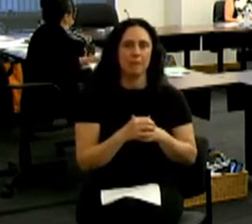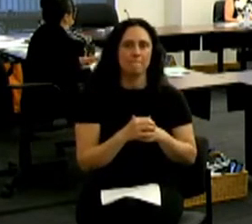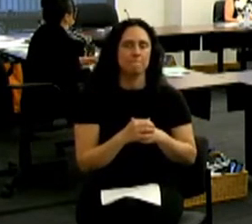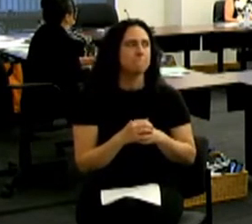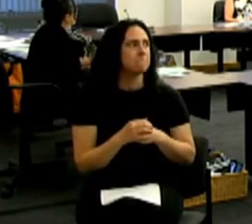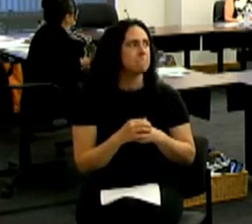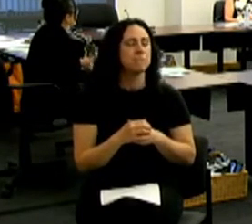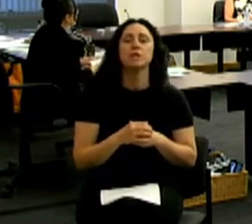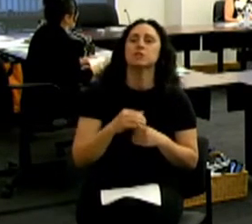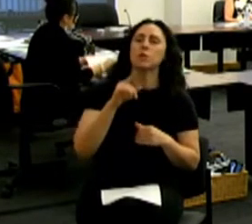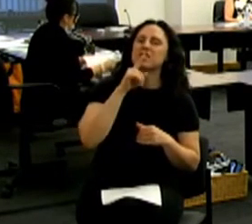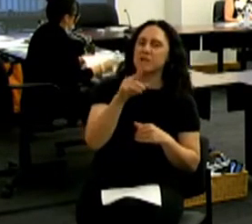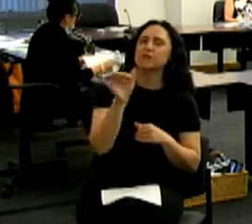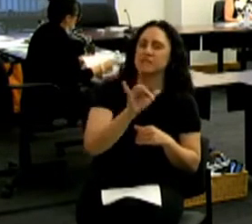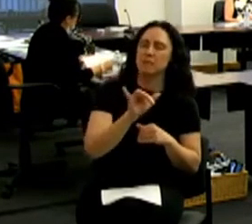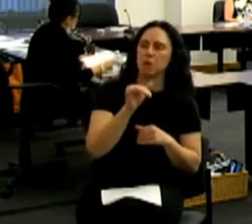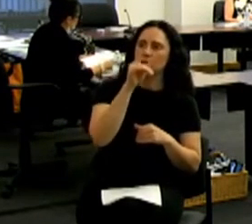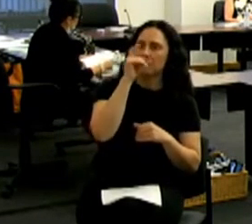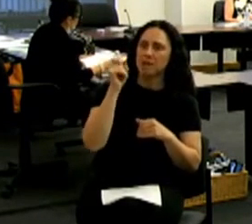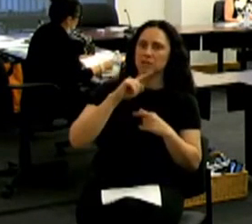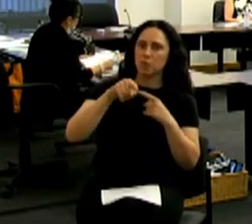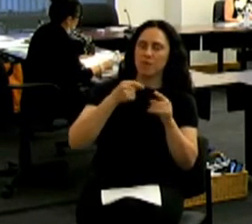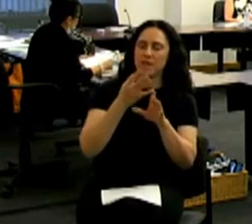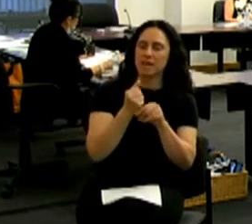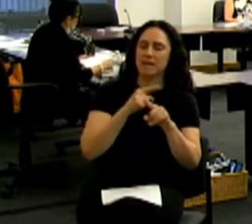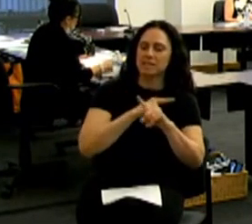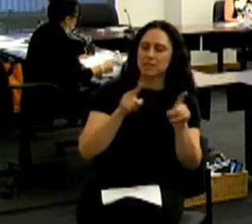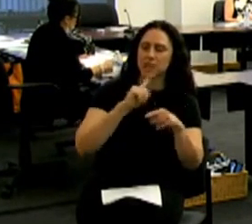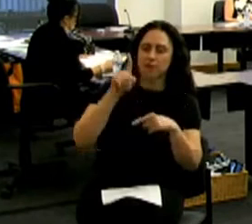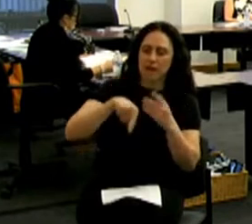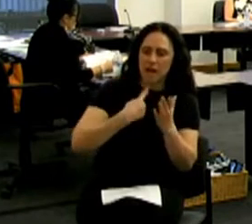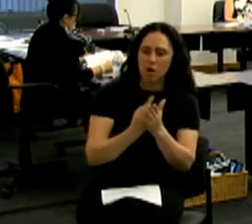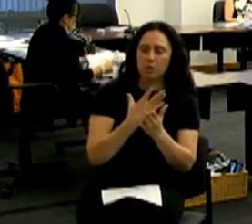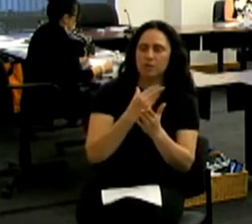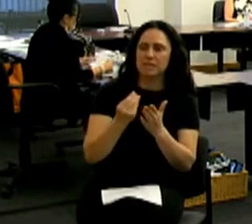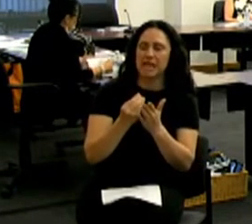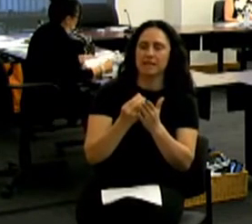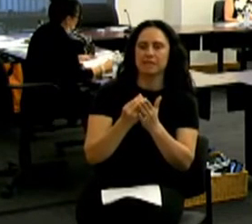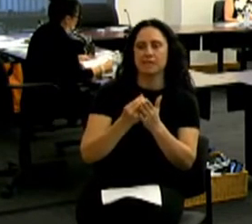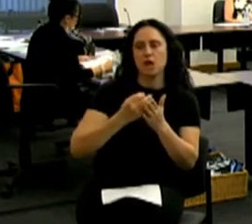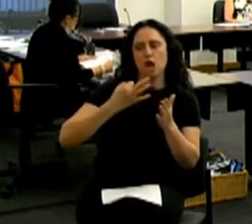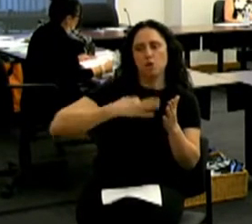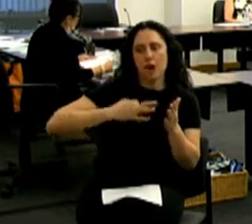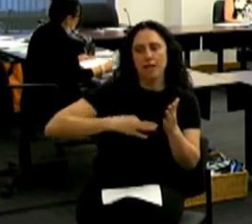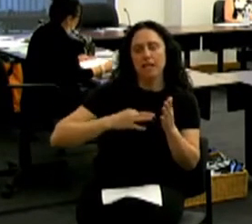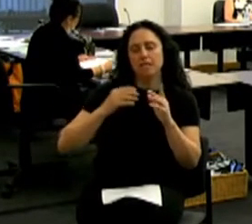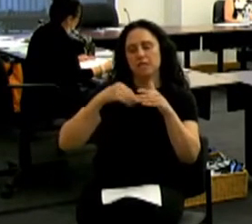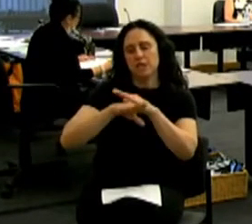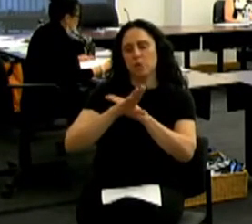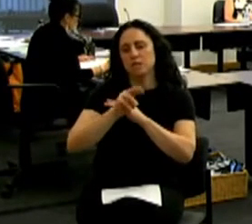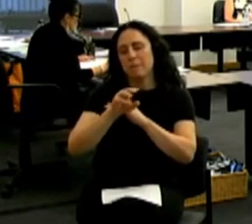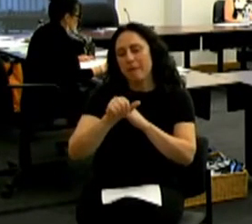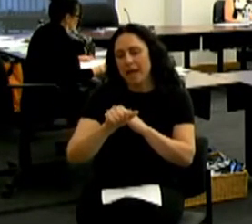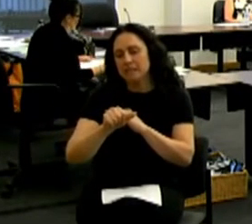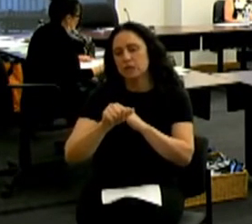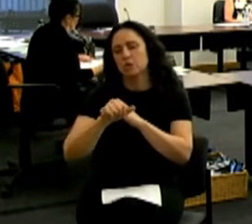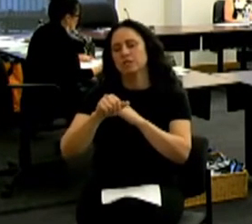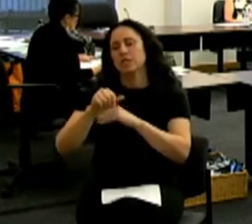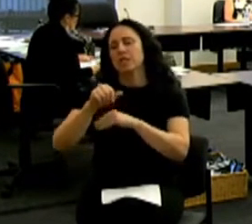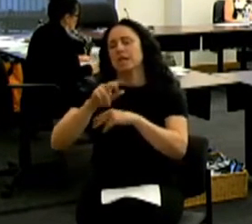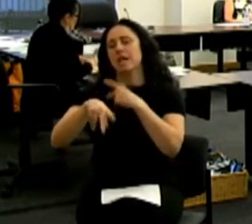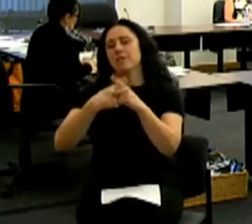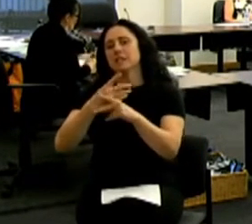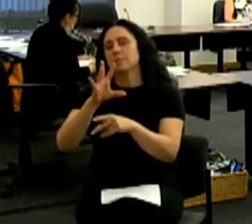same kind of. It is very similar then, because as they get different hours and accreditations and they go into the masters and they go into the type